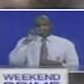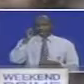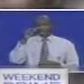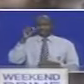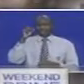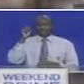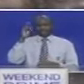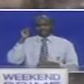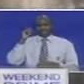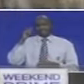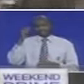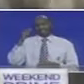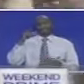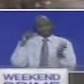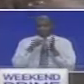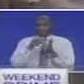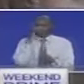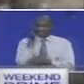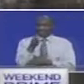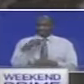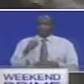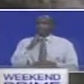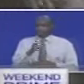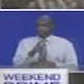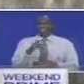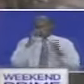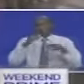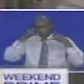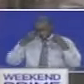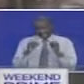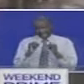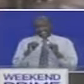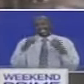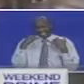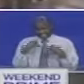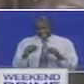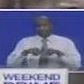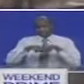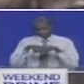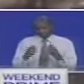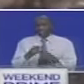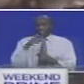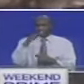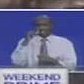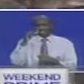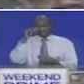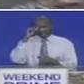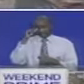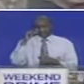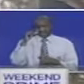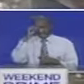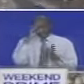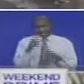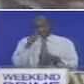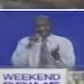wameshindwa. Na tumewaonya kwamba wakithubutu kuvunja serikali ya Marsabit, wataona